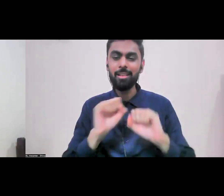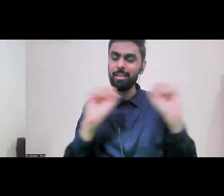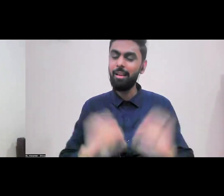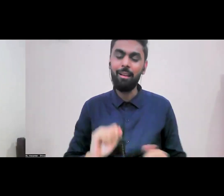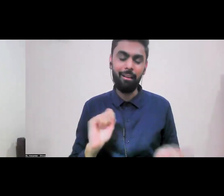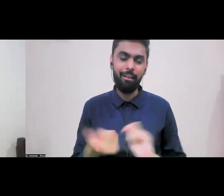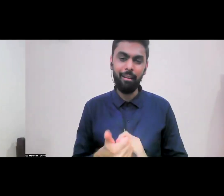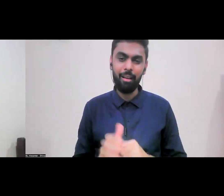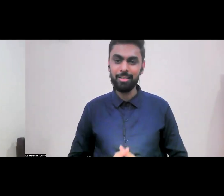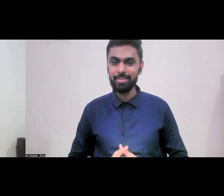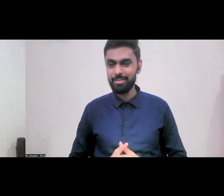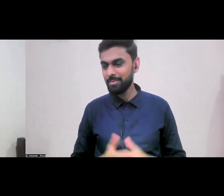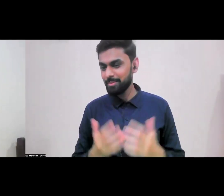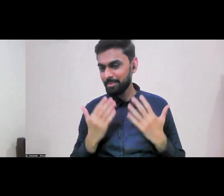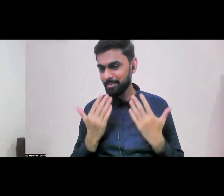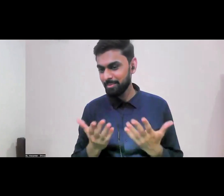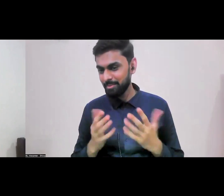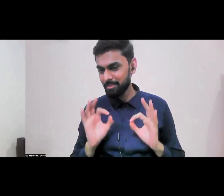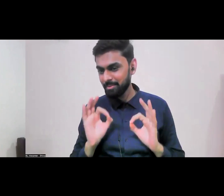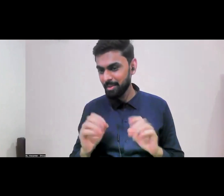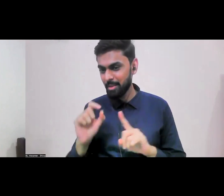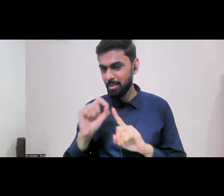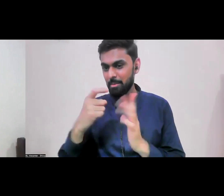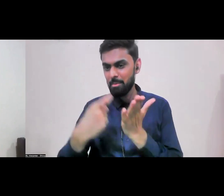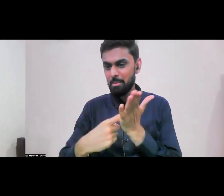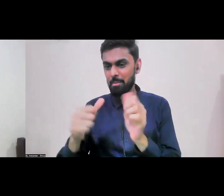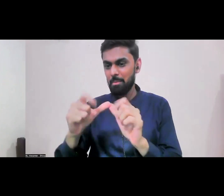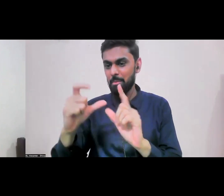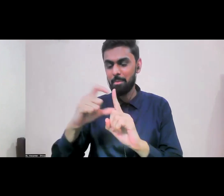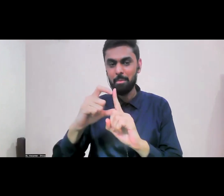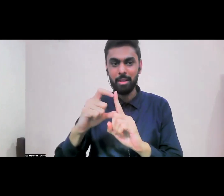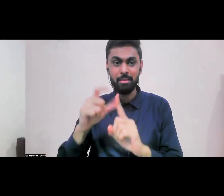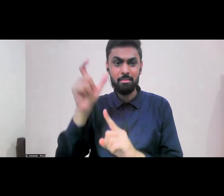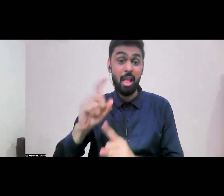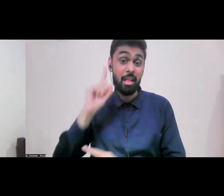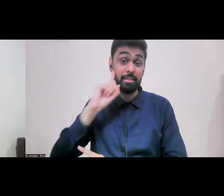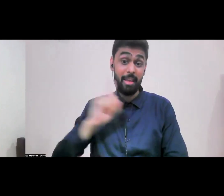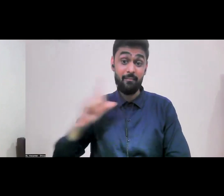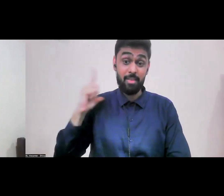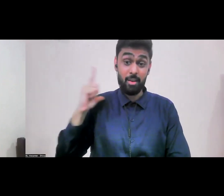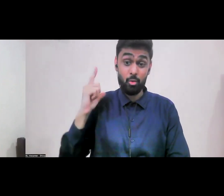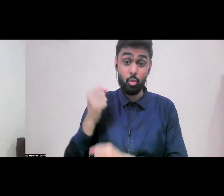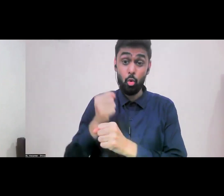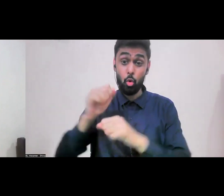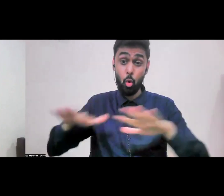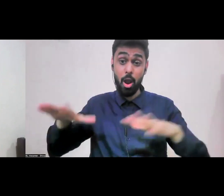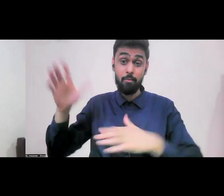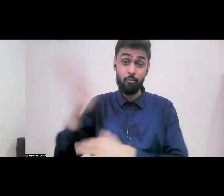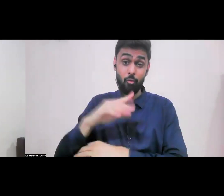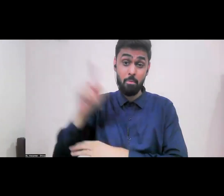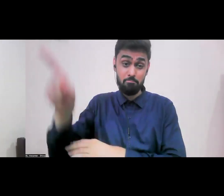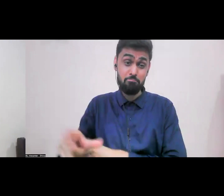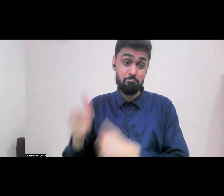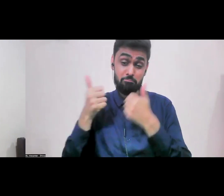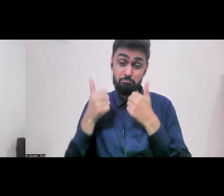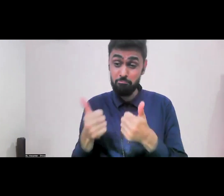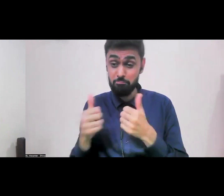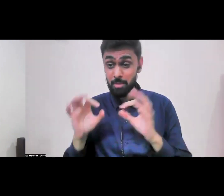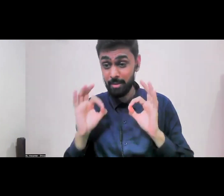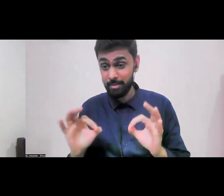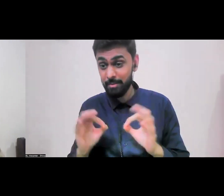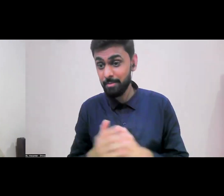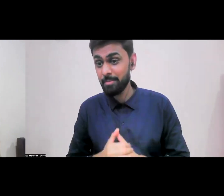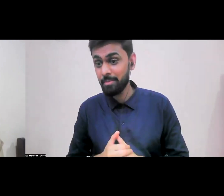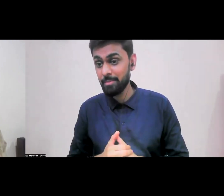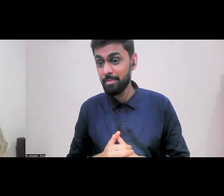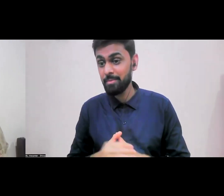you so much. He's, Prasad is one of the very prominent deaf leaders from Goa. Savita says, good insights. Hashim says,